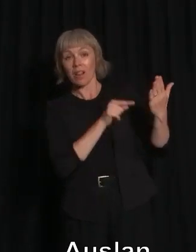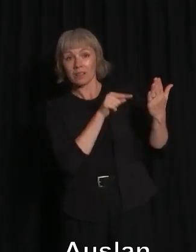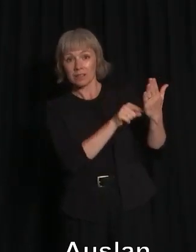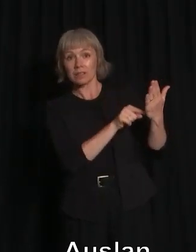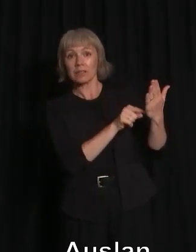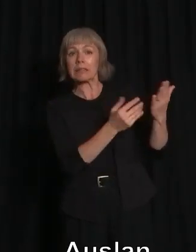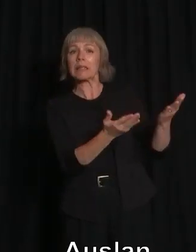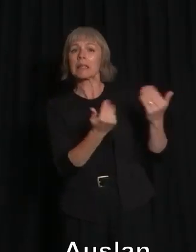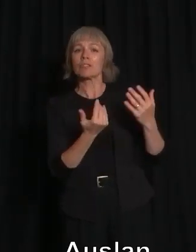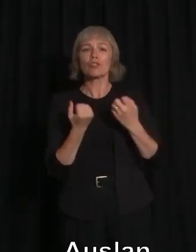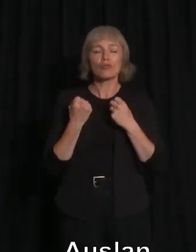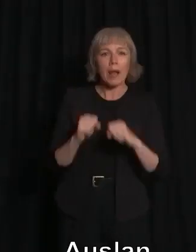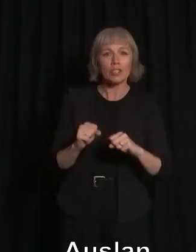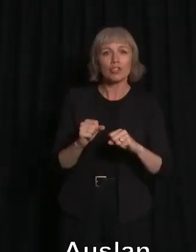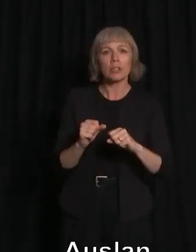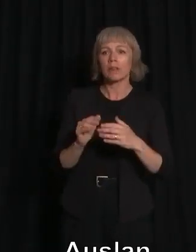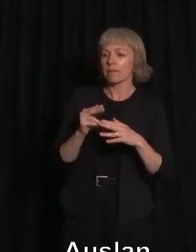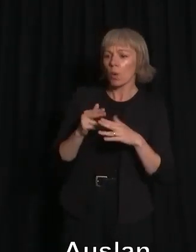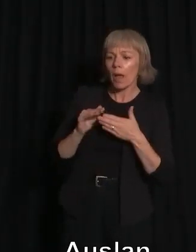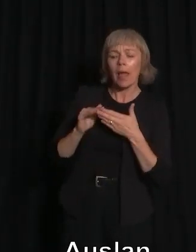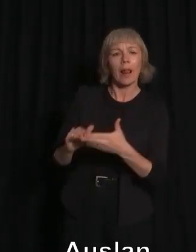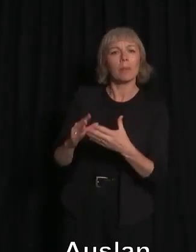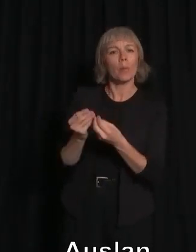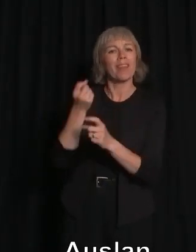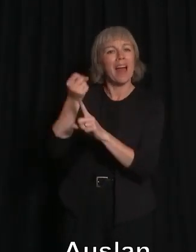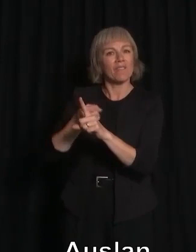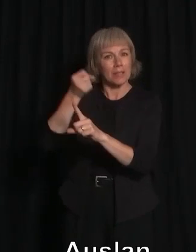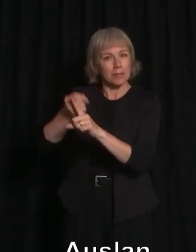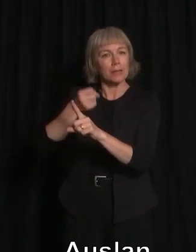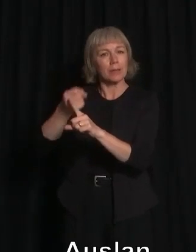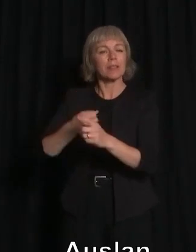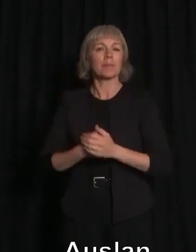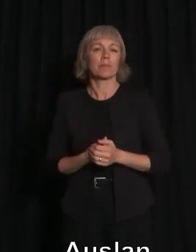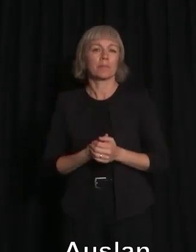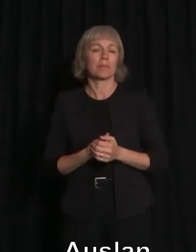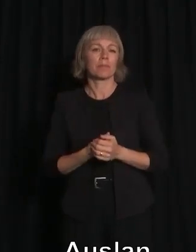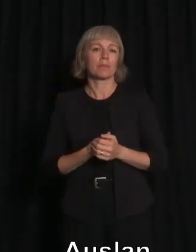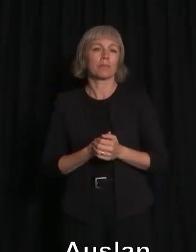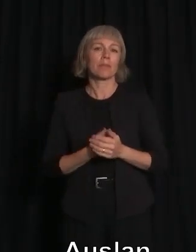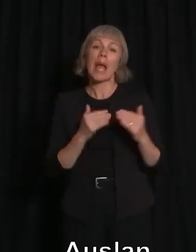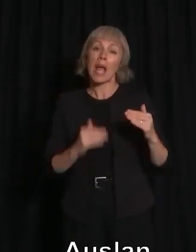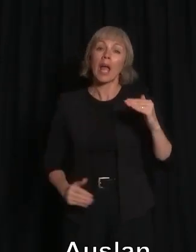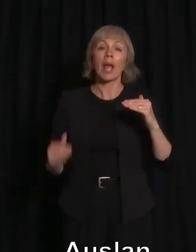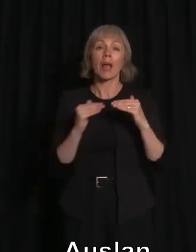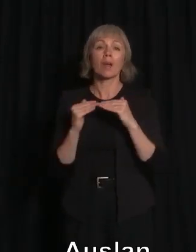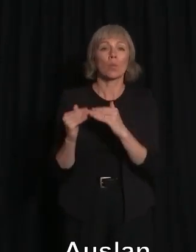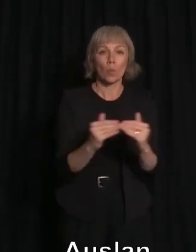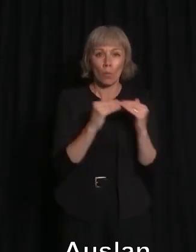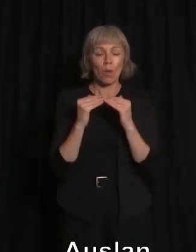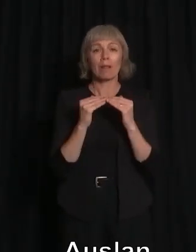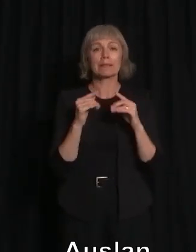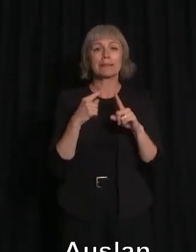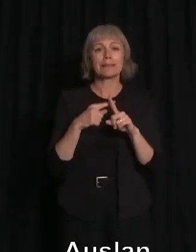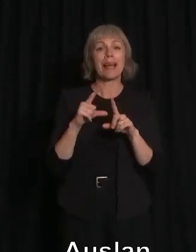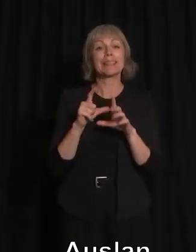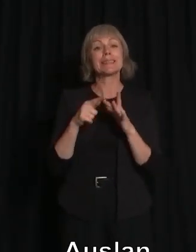litigants and advocates, the purple threads of equality and dignity. With those threads